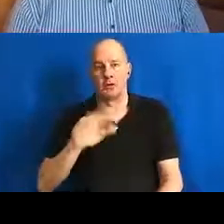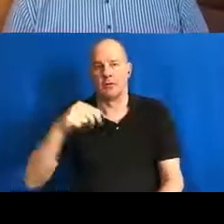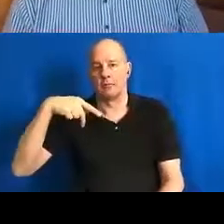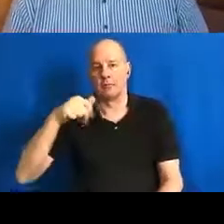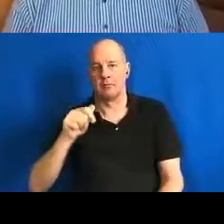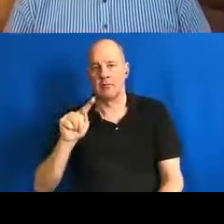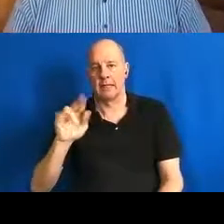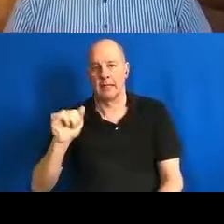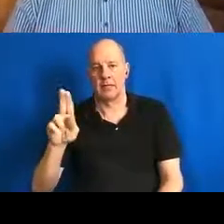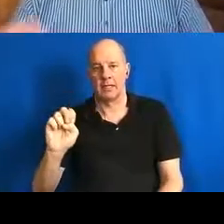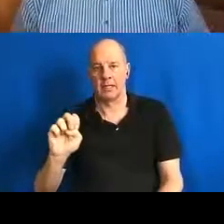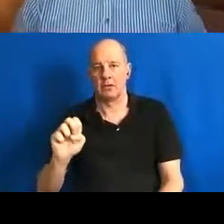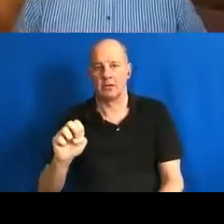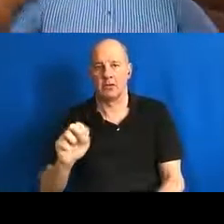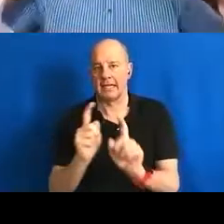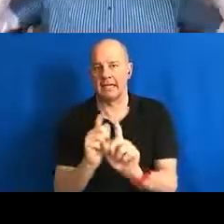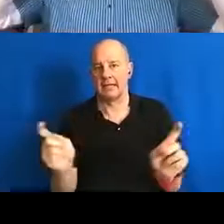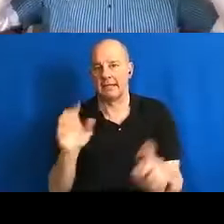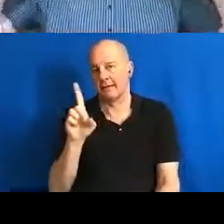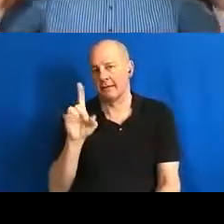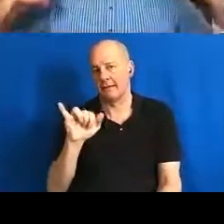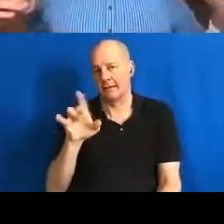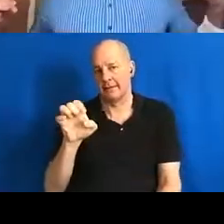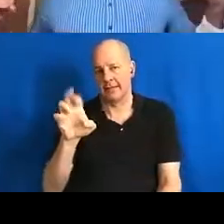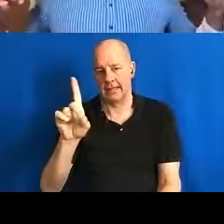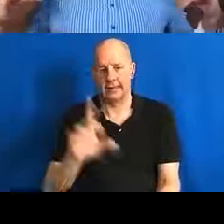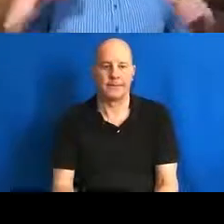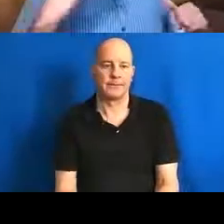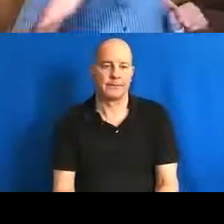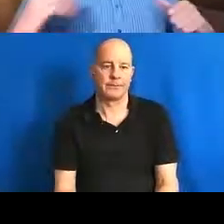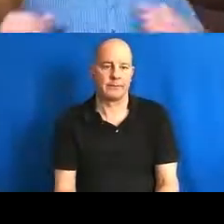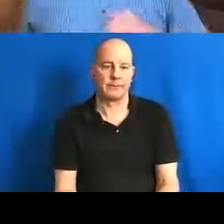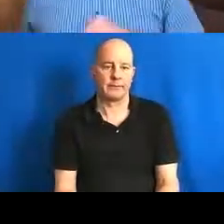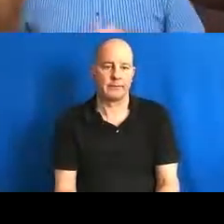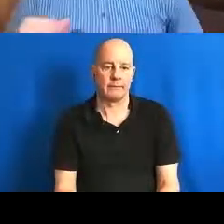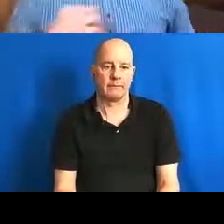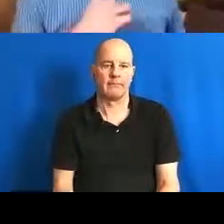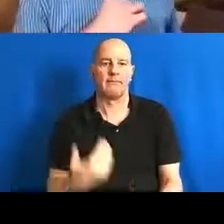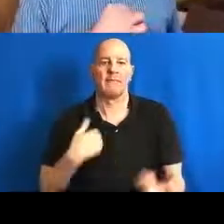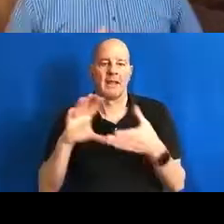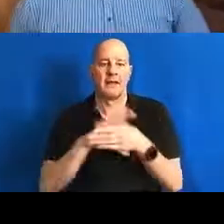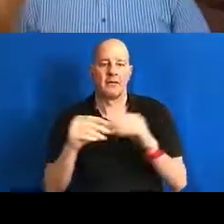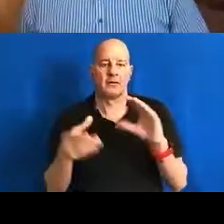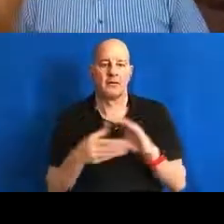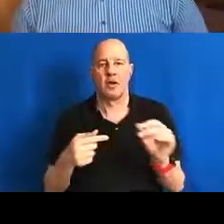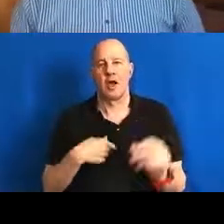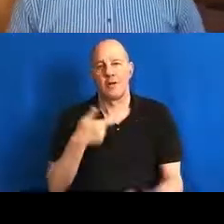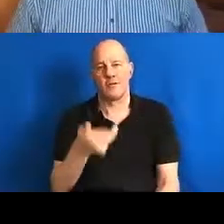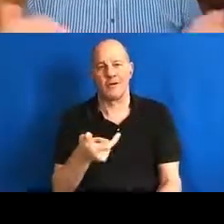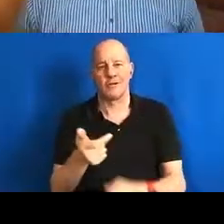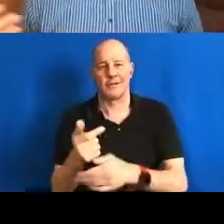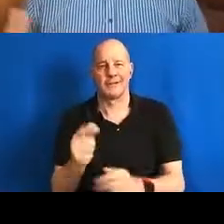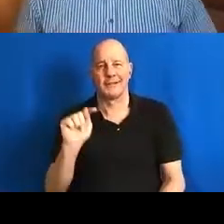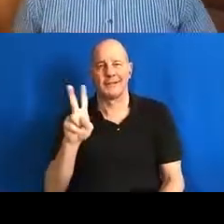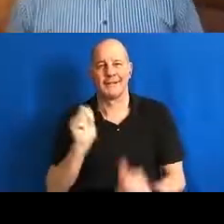year. Okay, so how are we going to do this? Let's do a little story. I've been watching Schitt's Creek lately, so